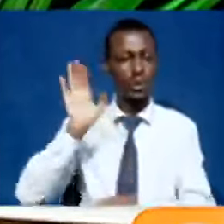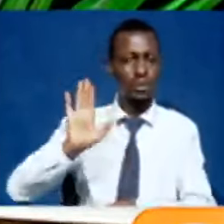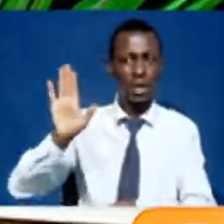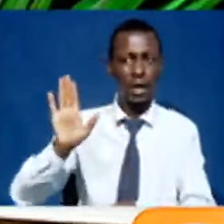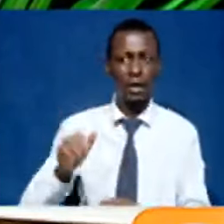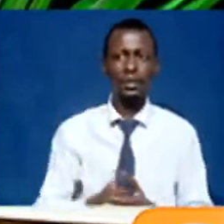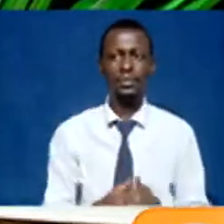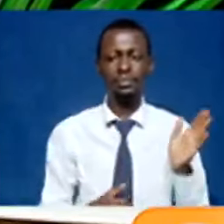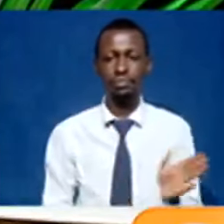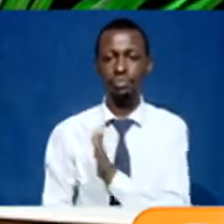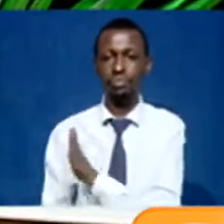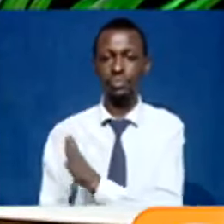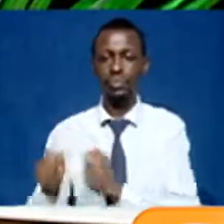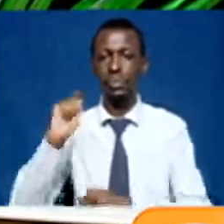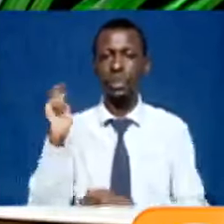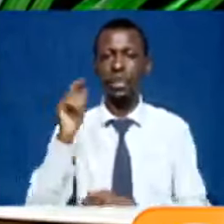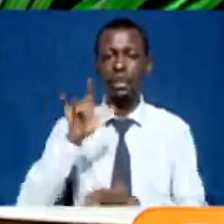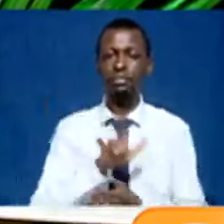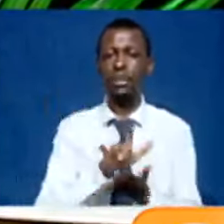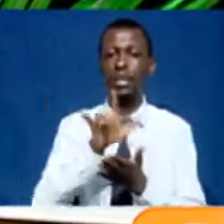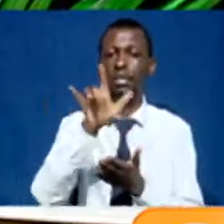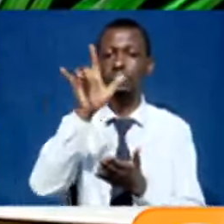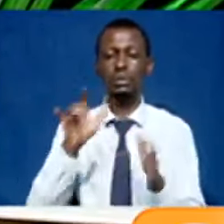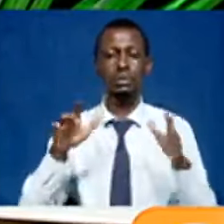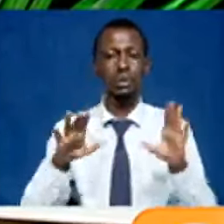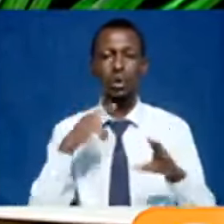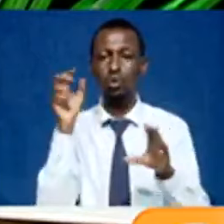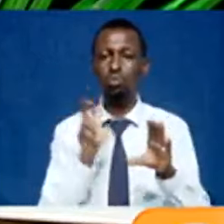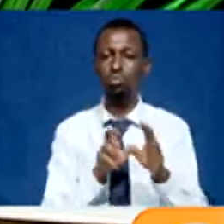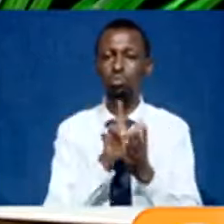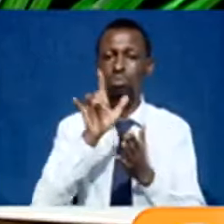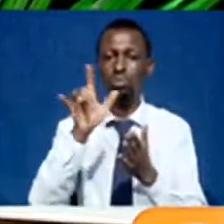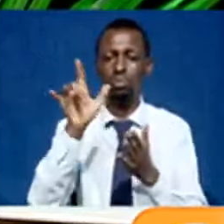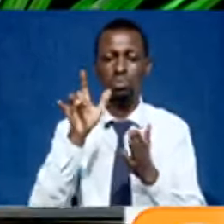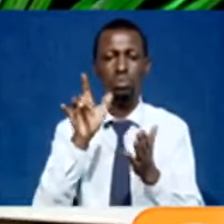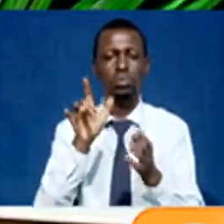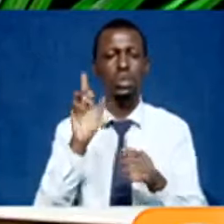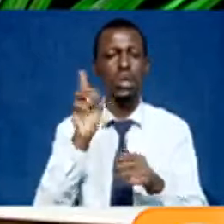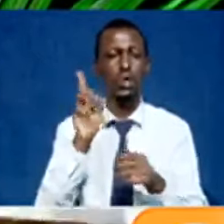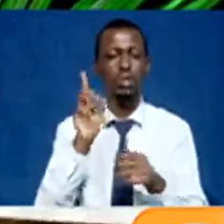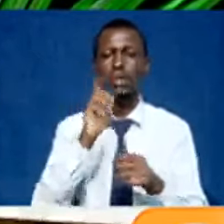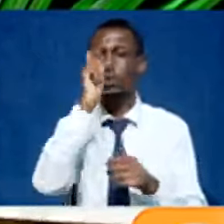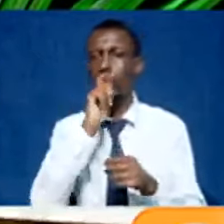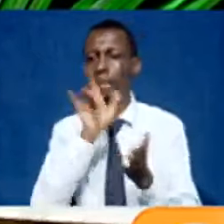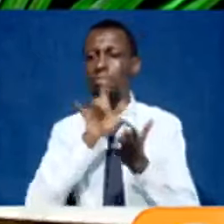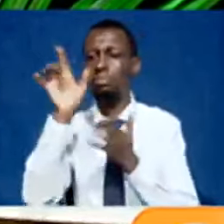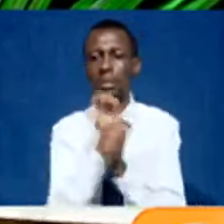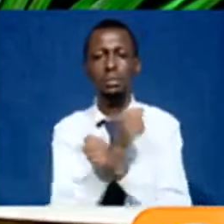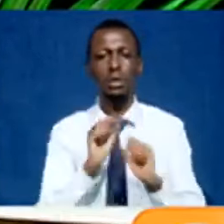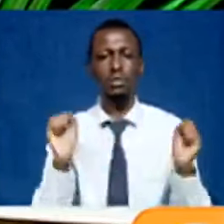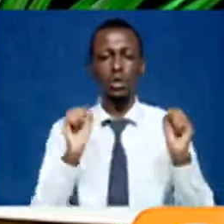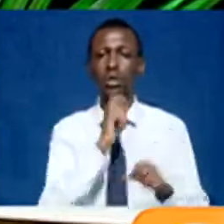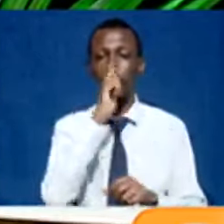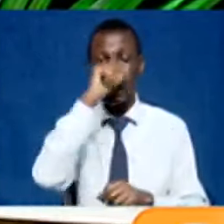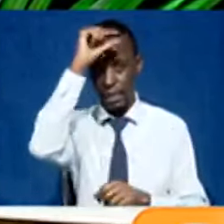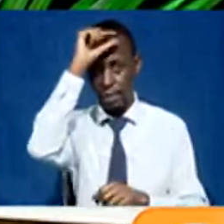Let's talk about aviation matters now. And Kenya Airways passengers will not be able to fly between Nairobi and Dar-es-Salam following the rescinding of approvals by the